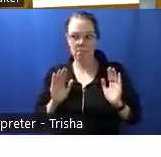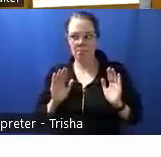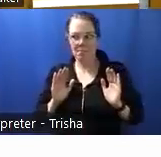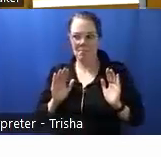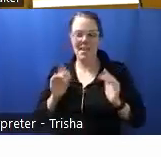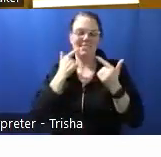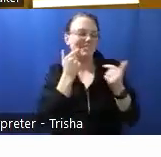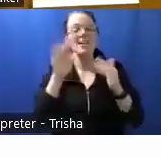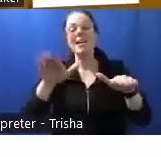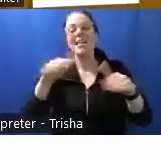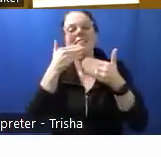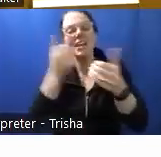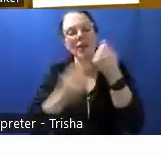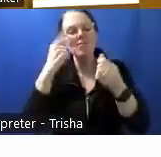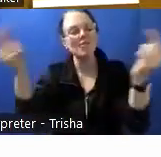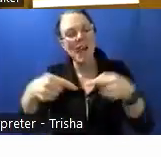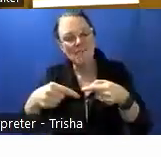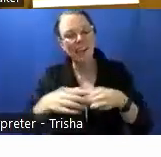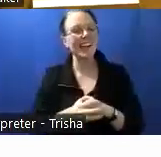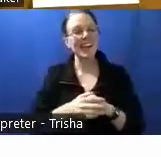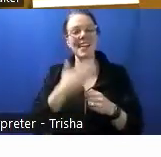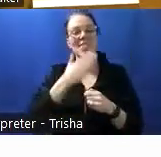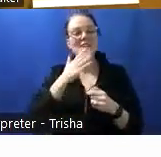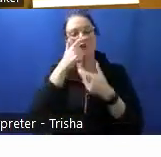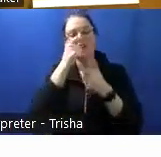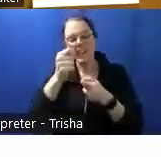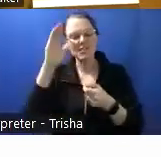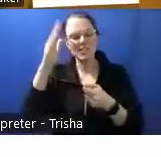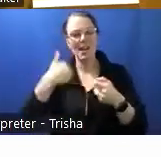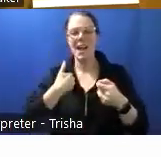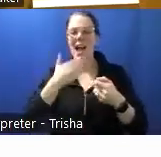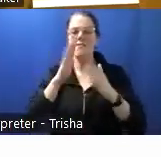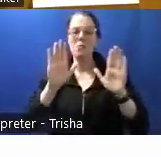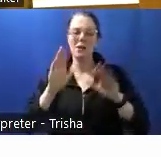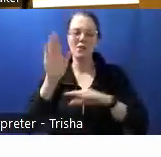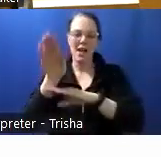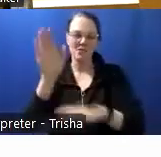thank you so much to all of you for coming. Thank you for a very interesting talk, and have a great afternoon.